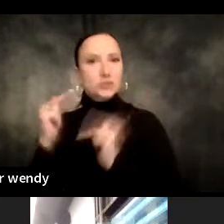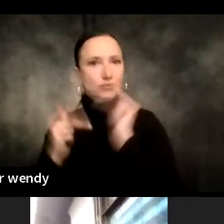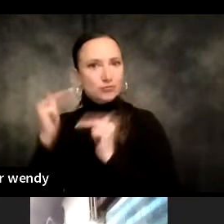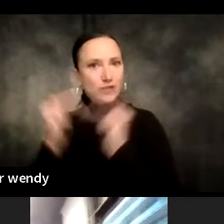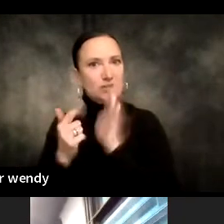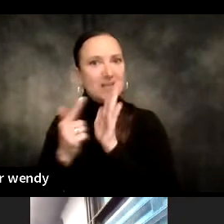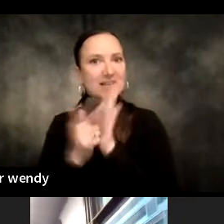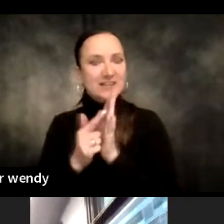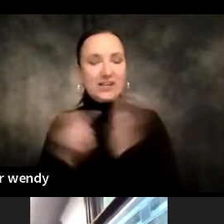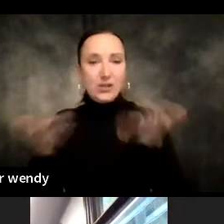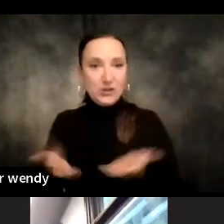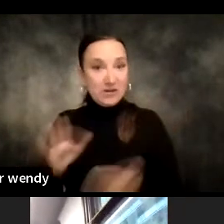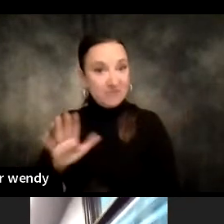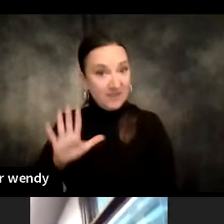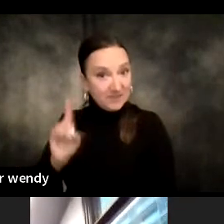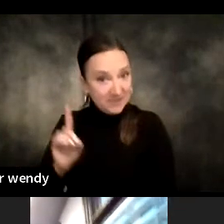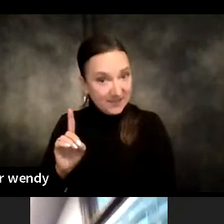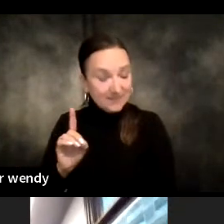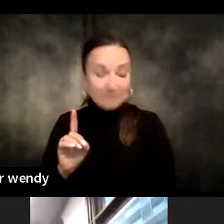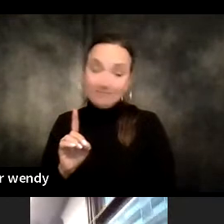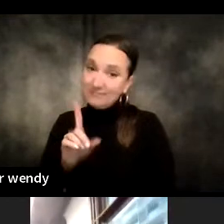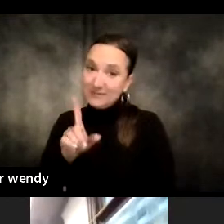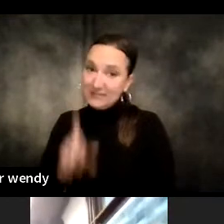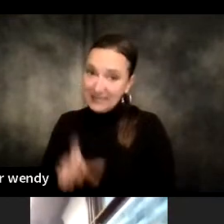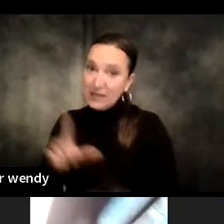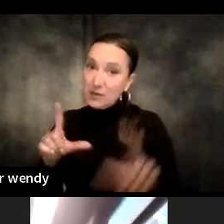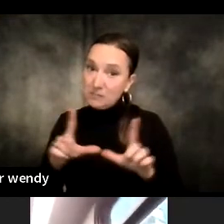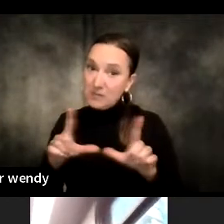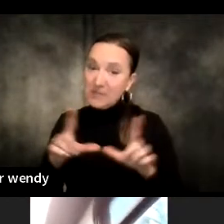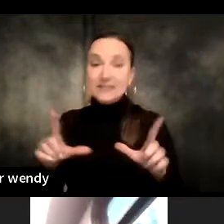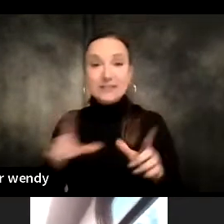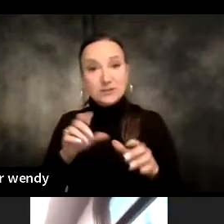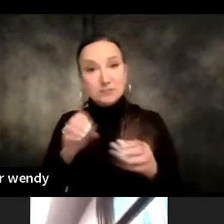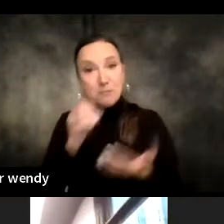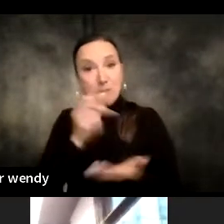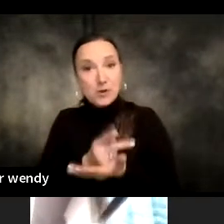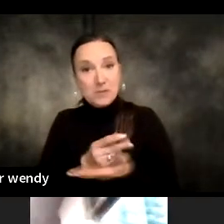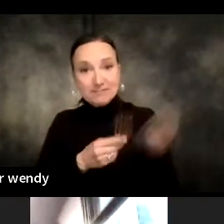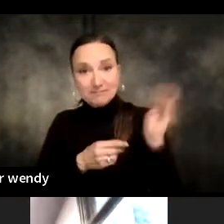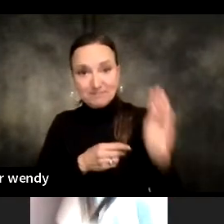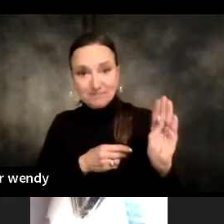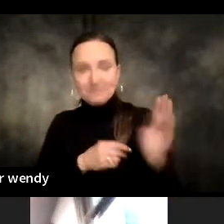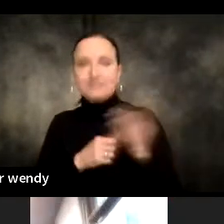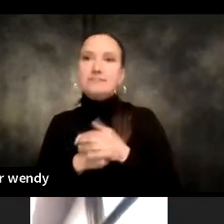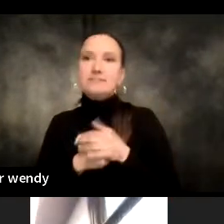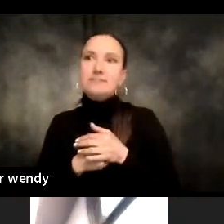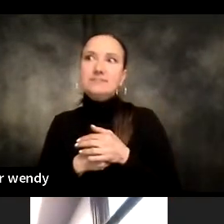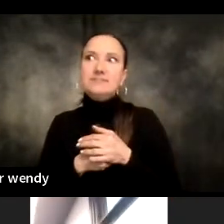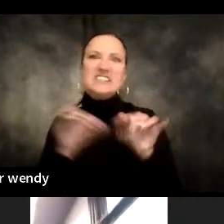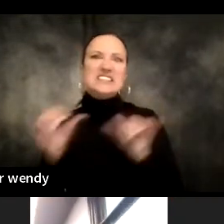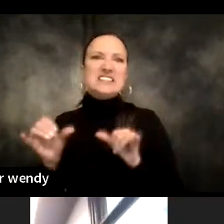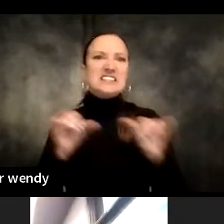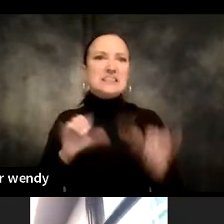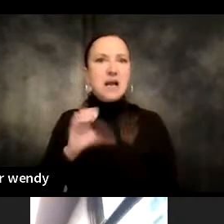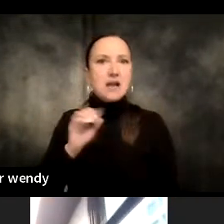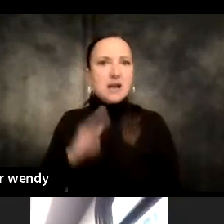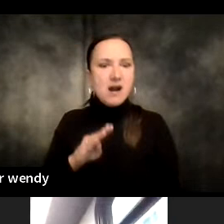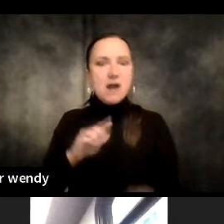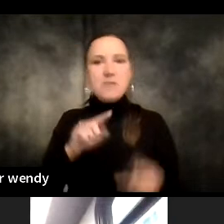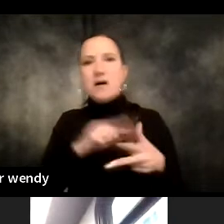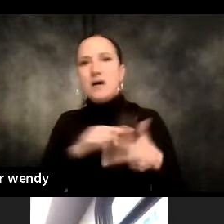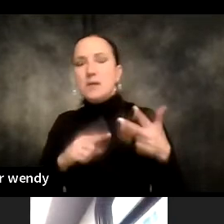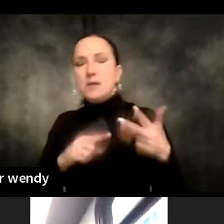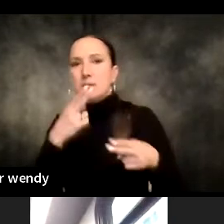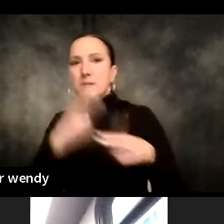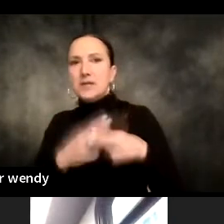here in 5D. So wanted to make sure to mention that. I won't repeat what Commissioner Cobb and Commissioner Societe Guzman mentioned